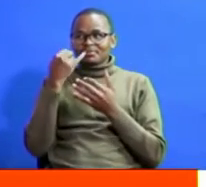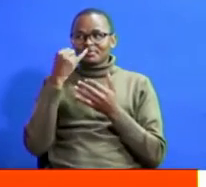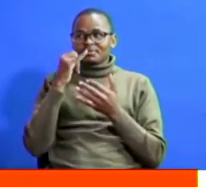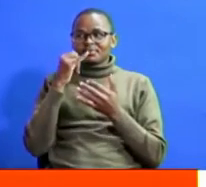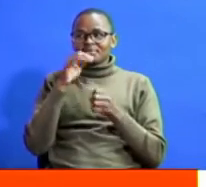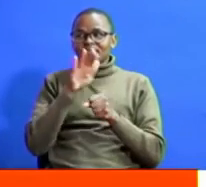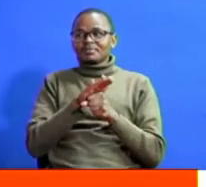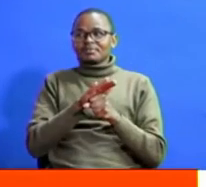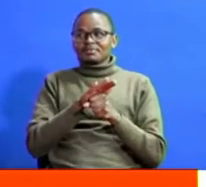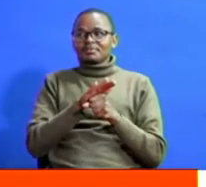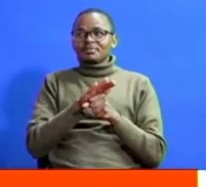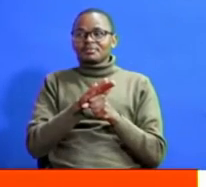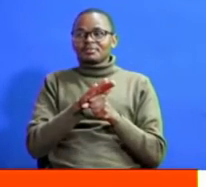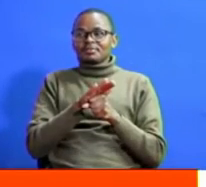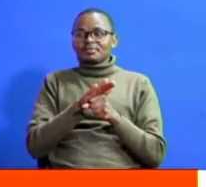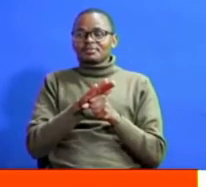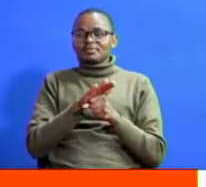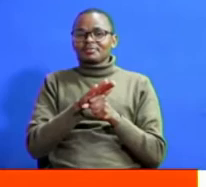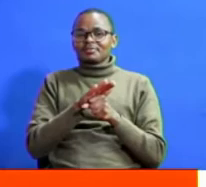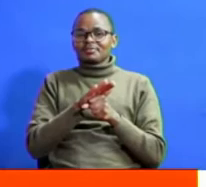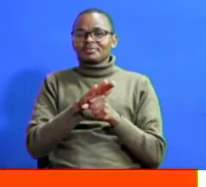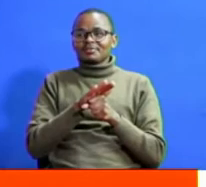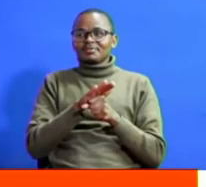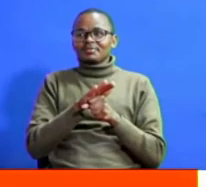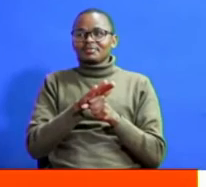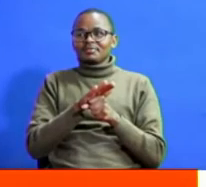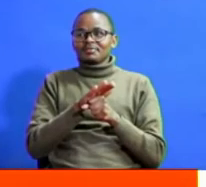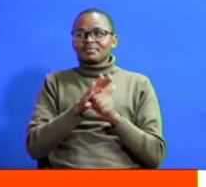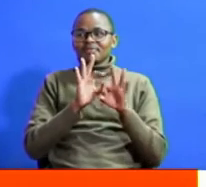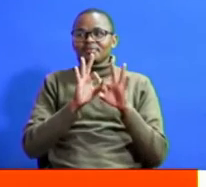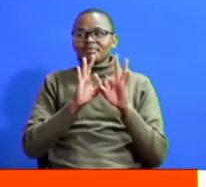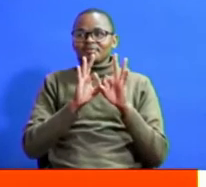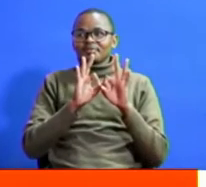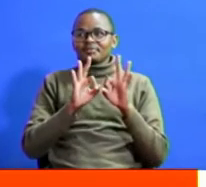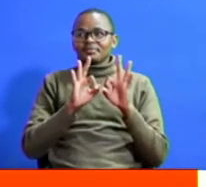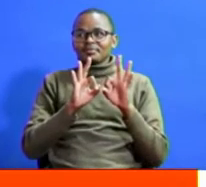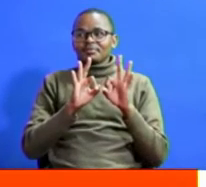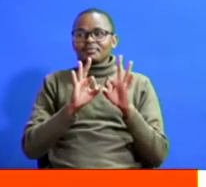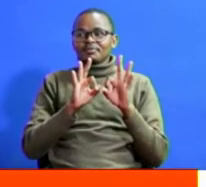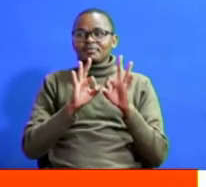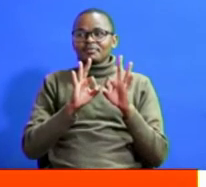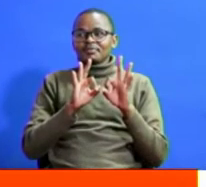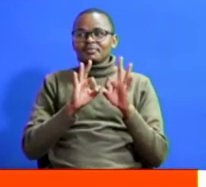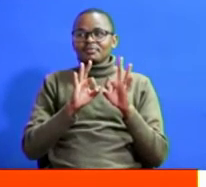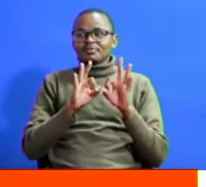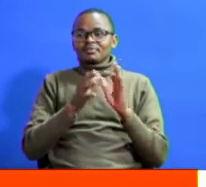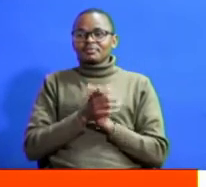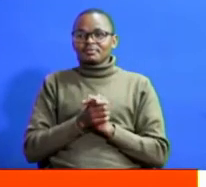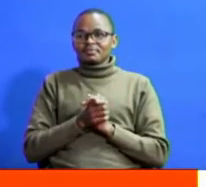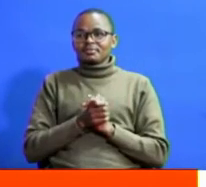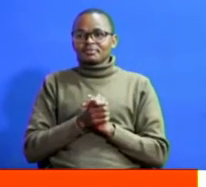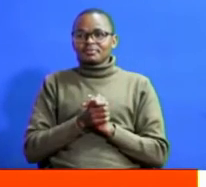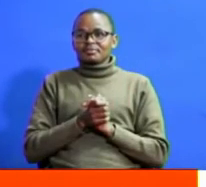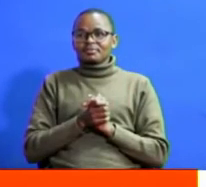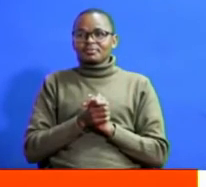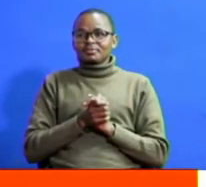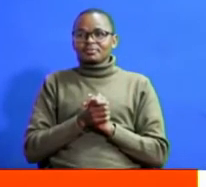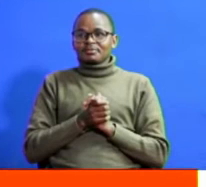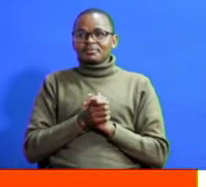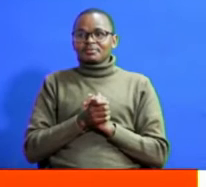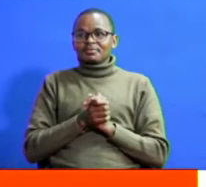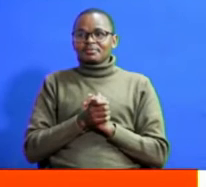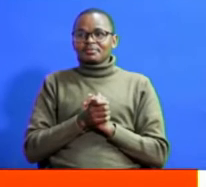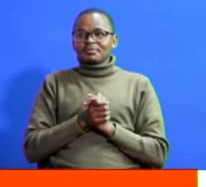most decent, the most smart in all the races we've been having, sir. All right. Thank you. All right, that's